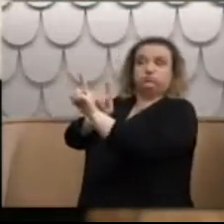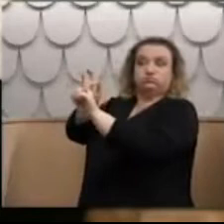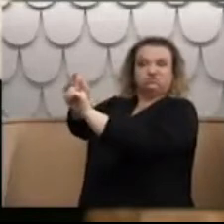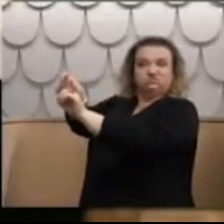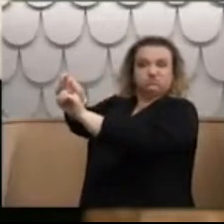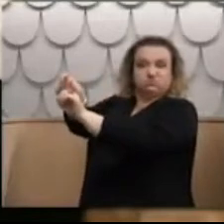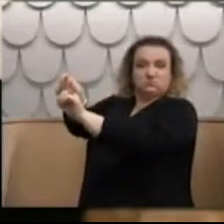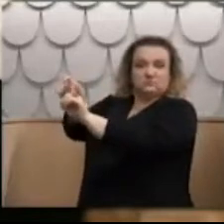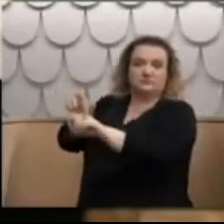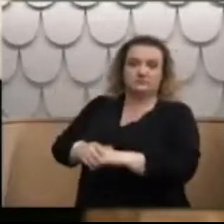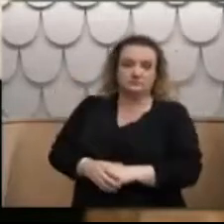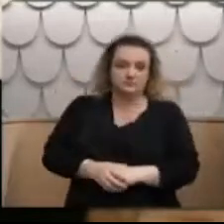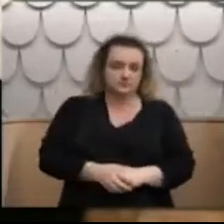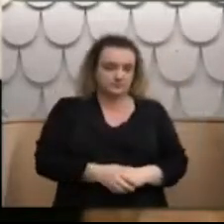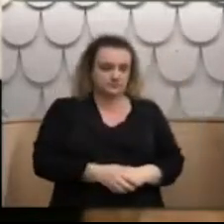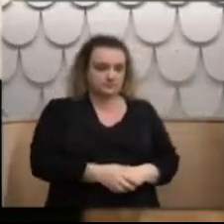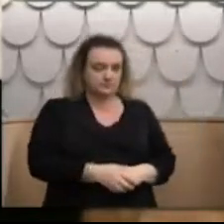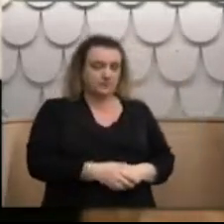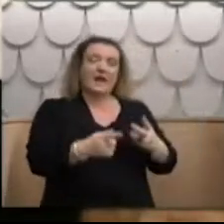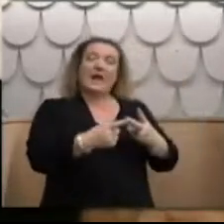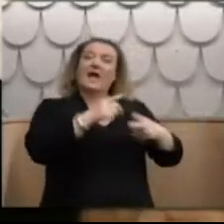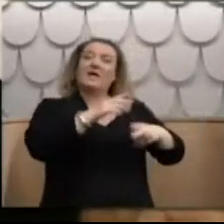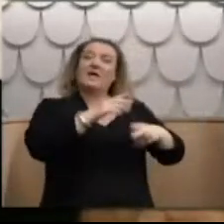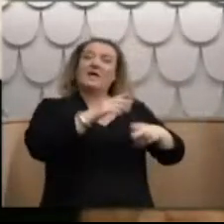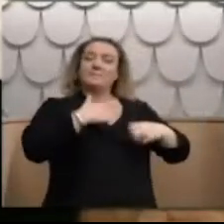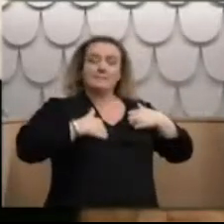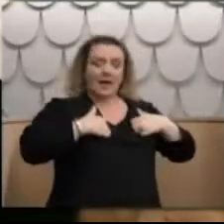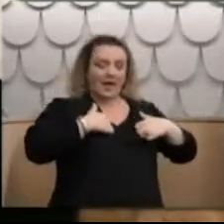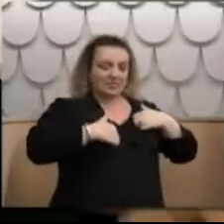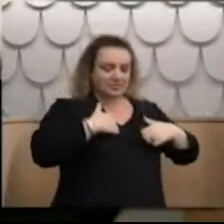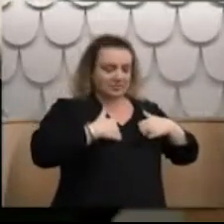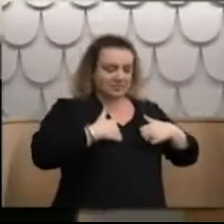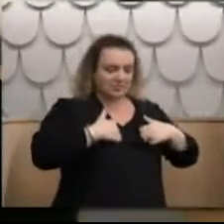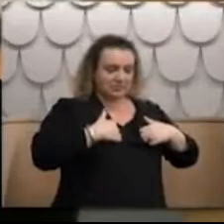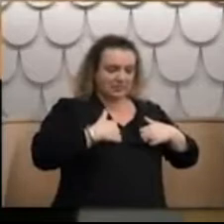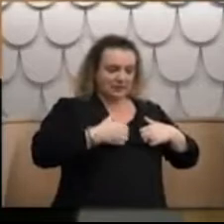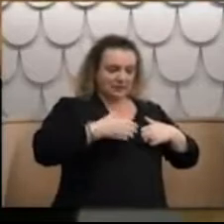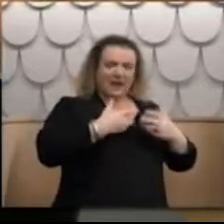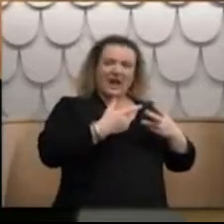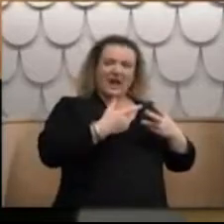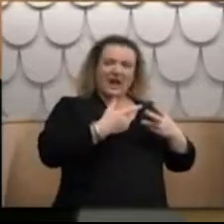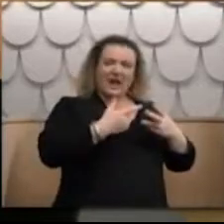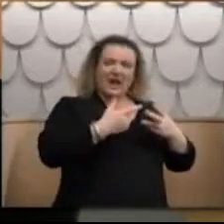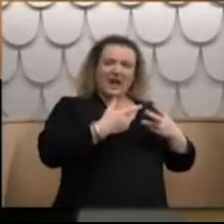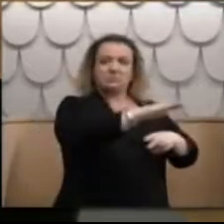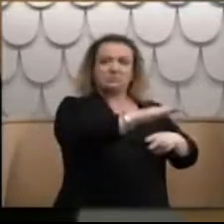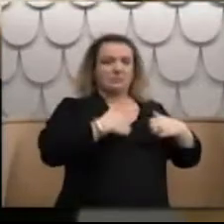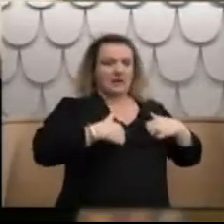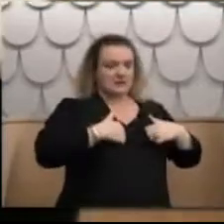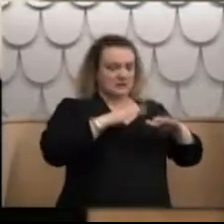And yeah, there was another time he did it. It was when I was in the bath. I was having a bath, and all the kids were cleared from